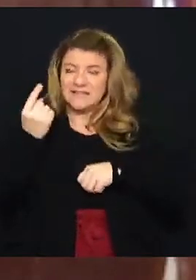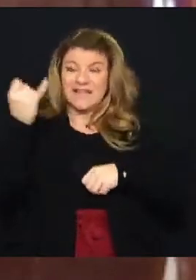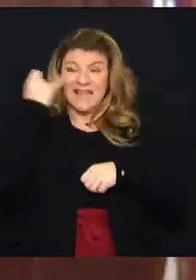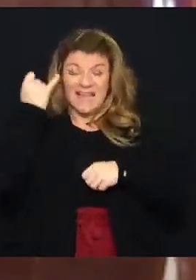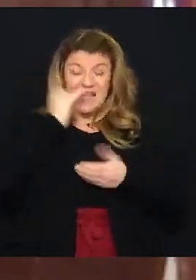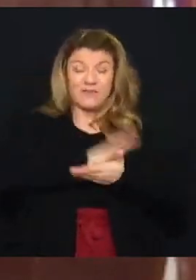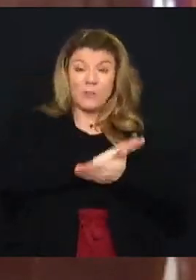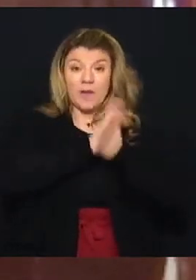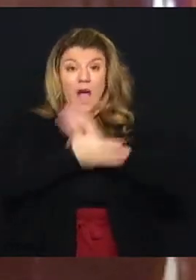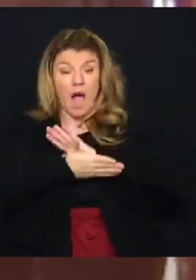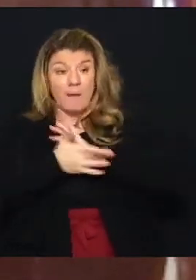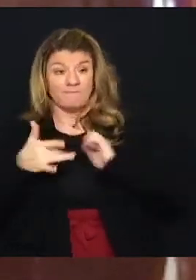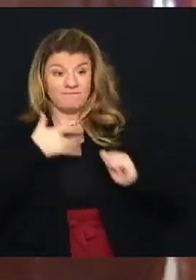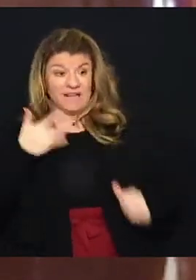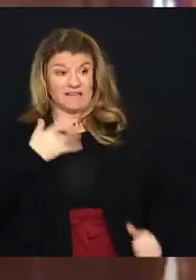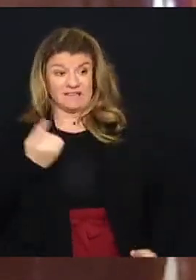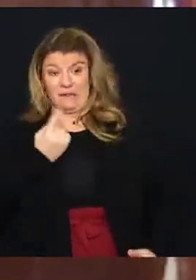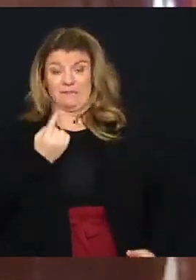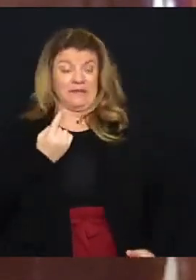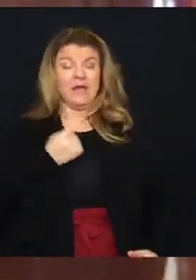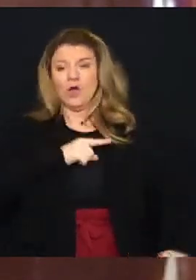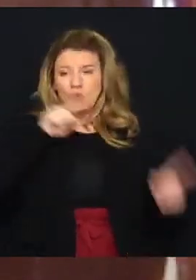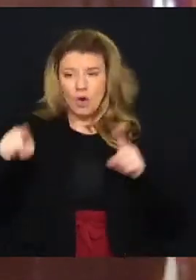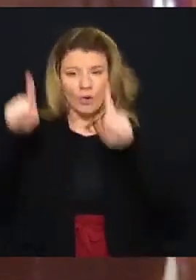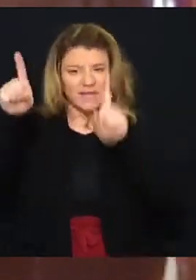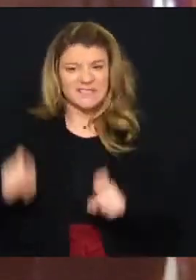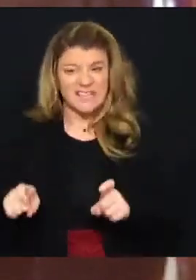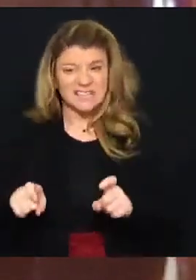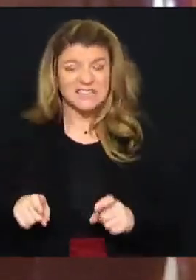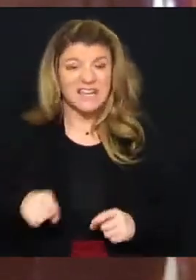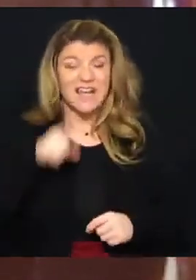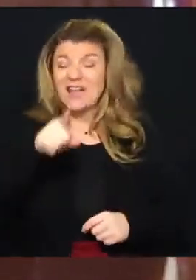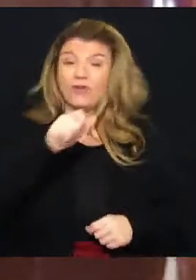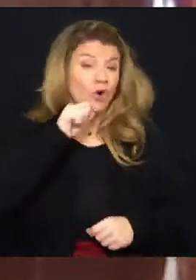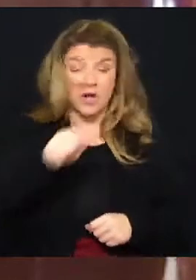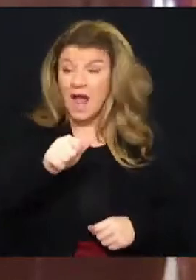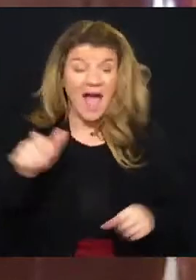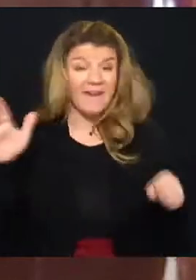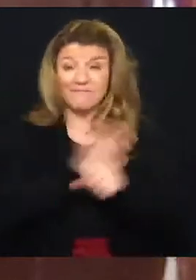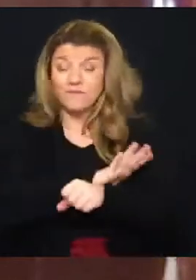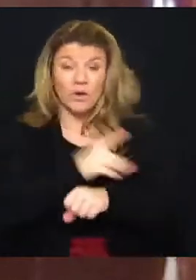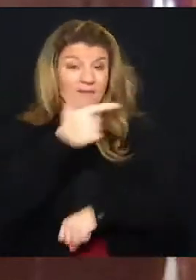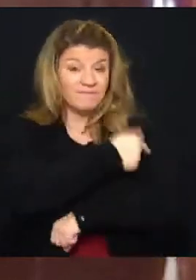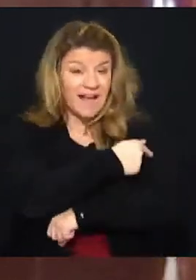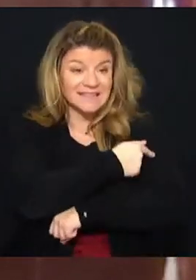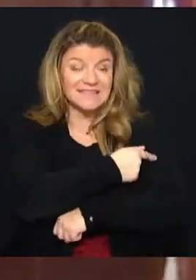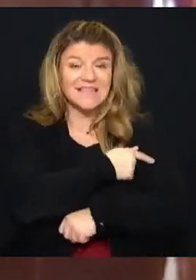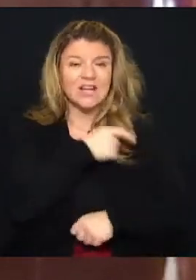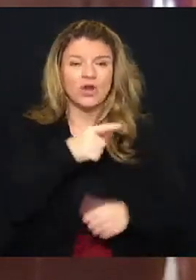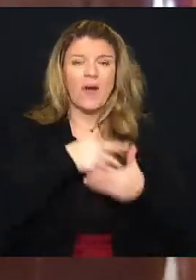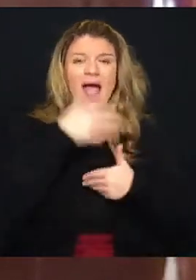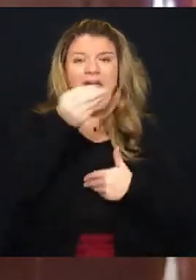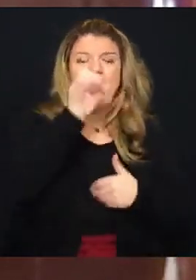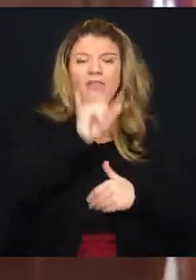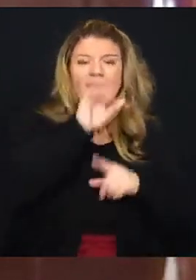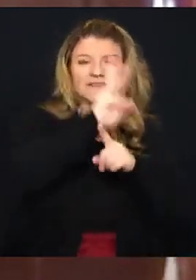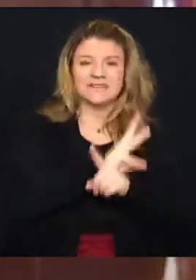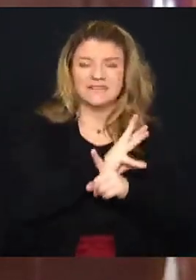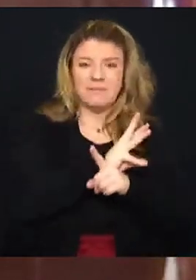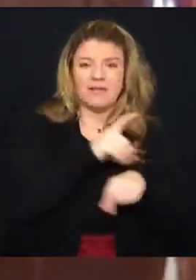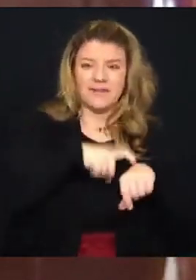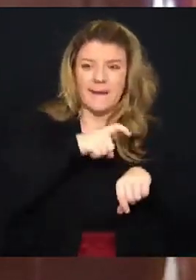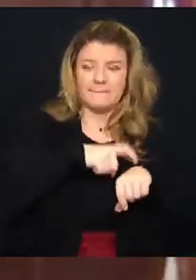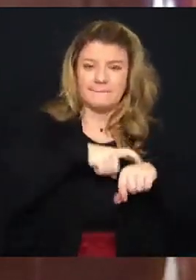become symptomatic, you should get tested. If you're not fully vaccinated or you fall outside the windows of